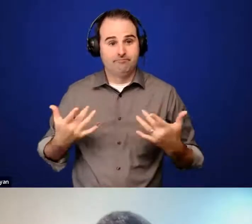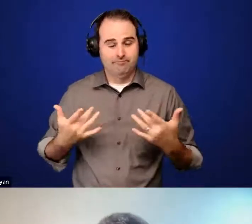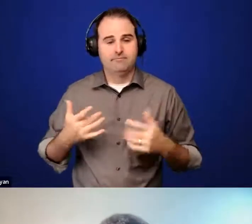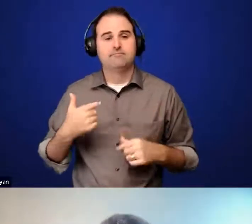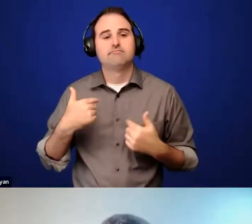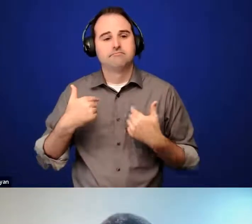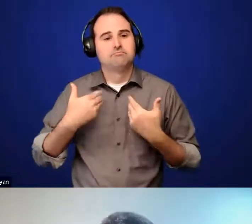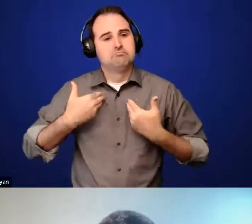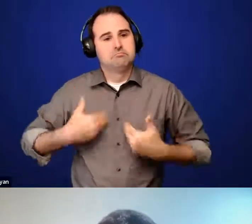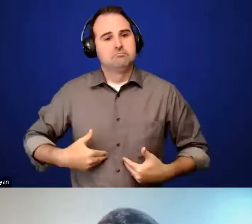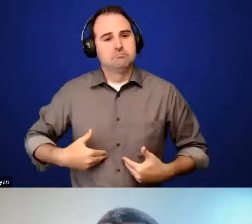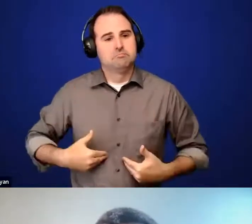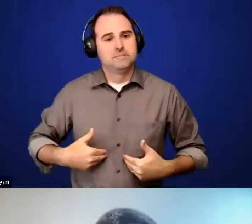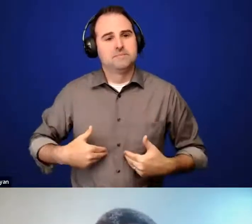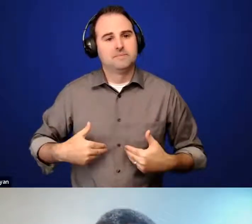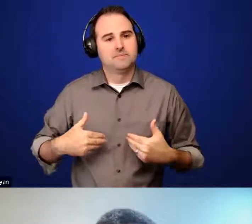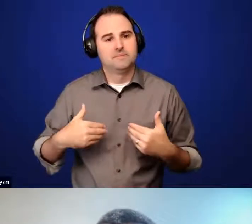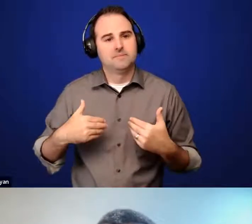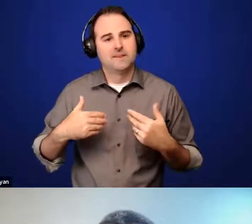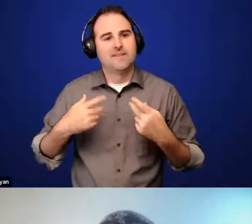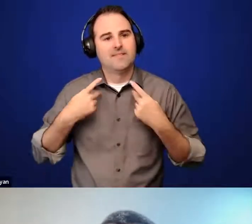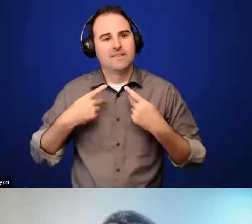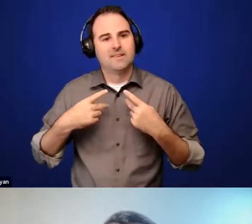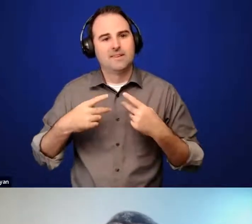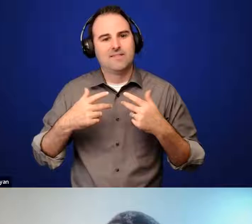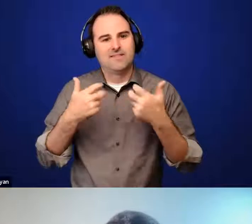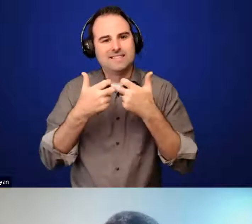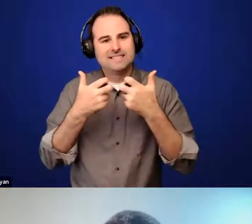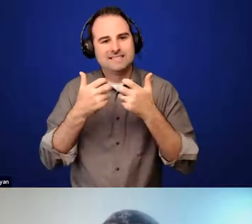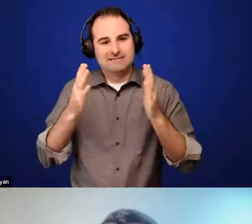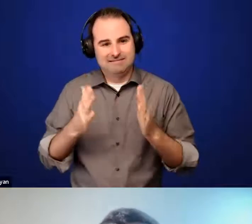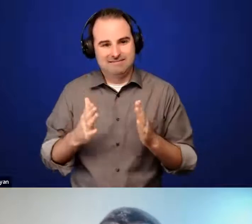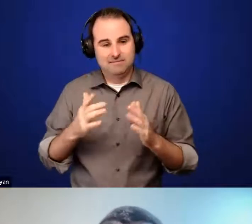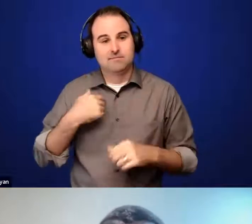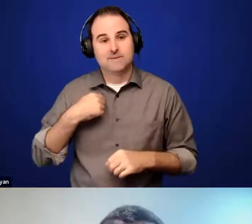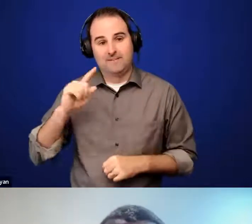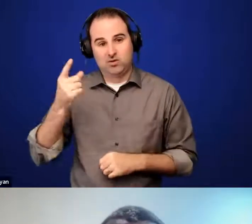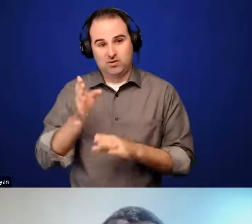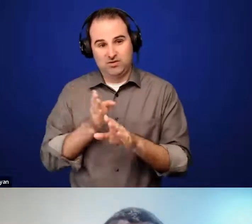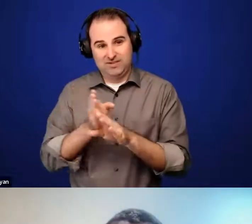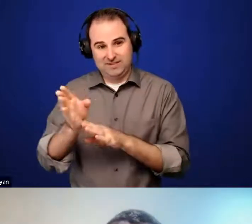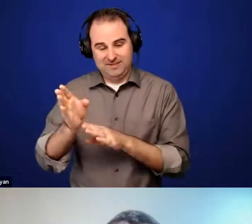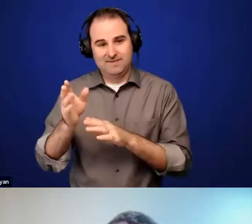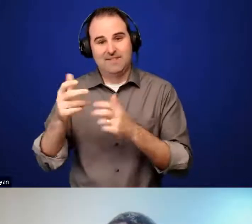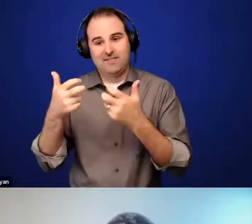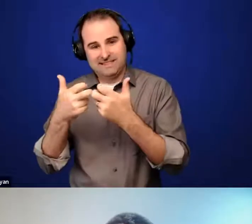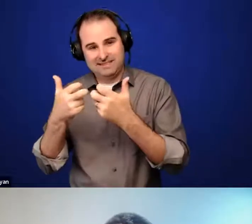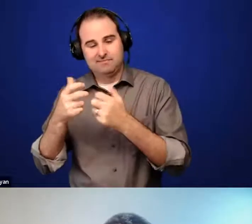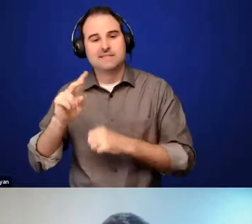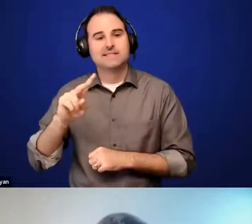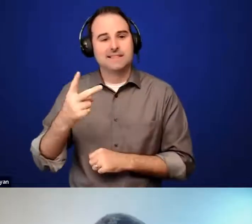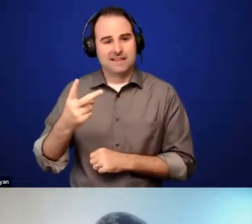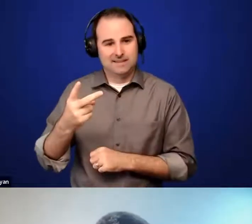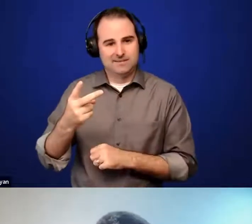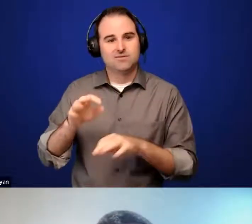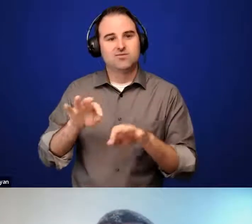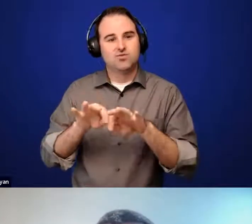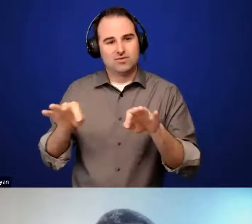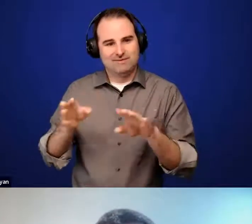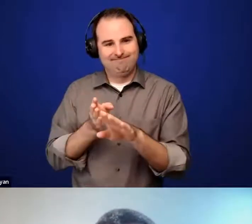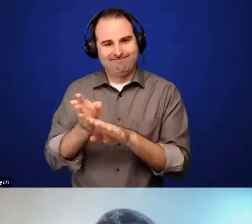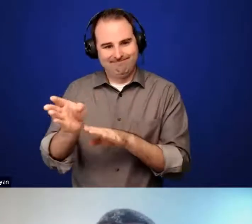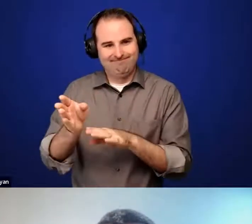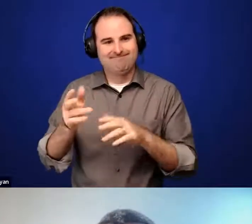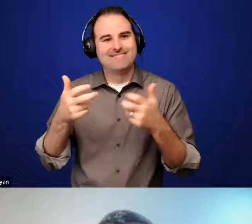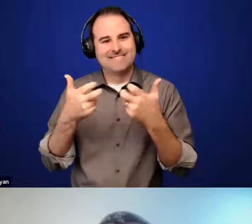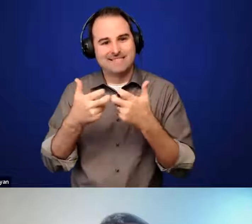physicist. I did my first degree in physics and my second degree in physics, but I did my PhD